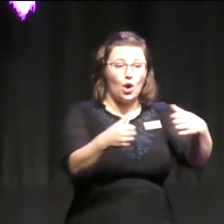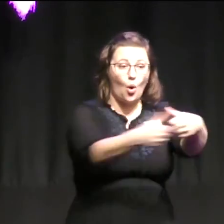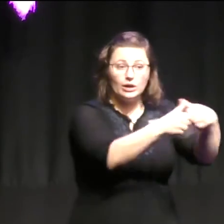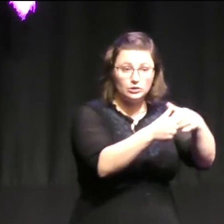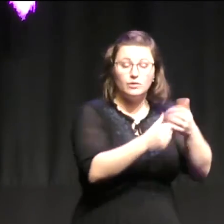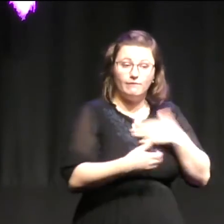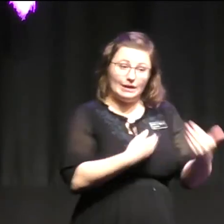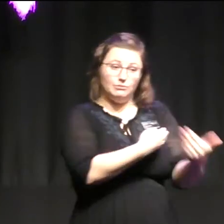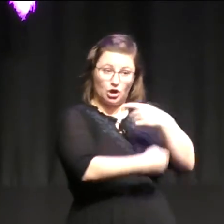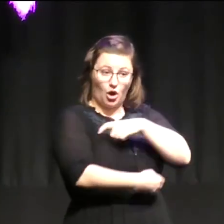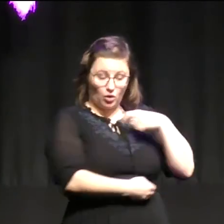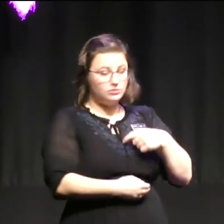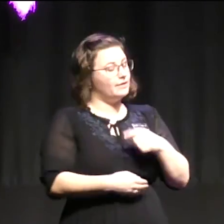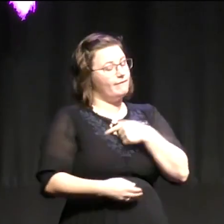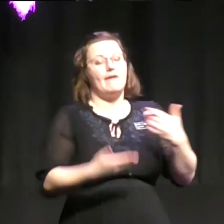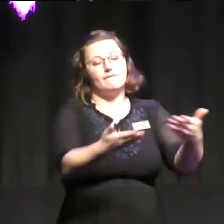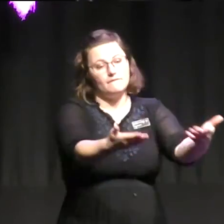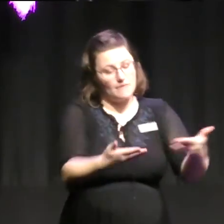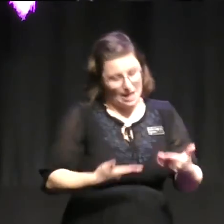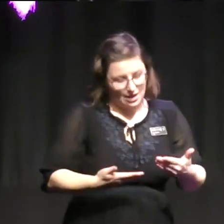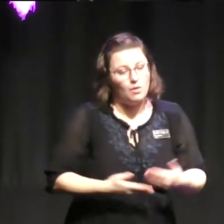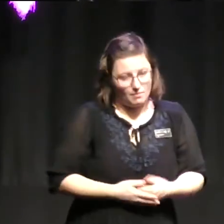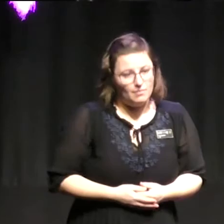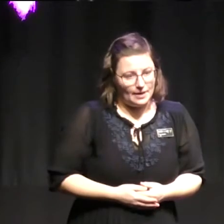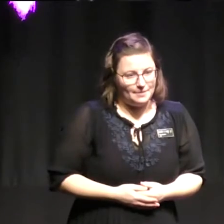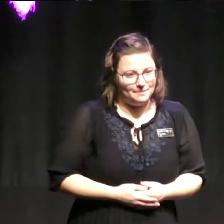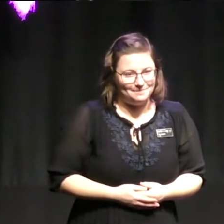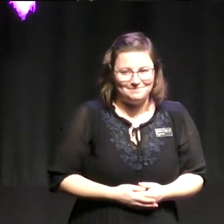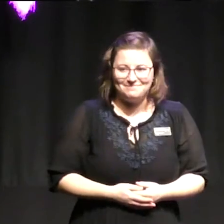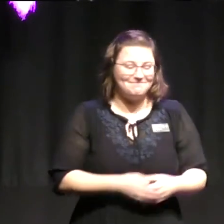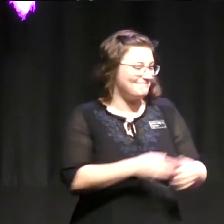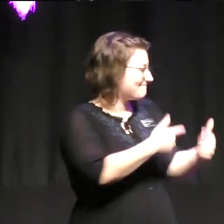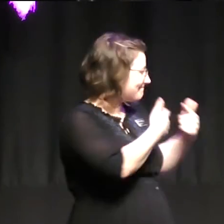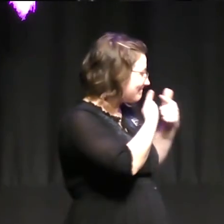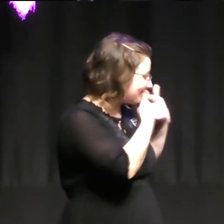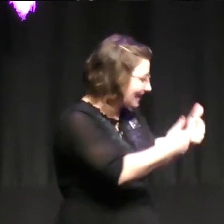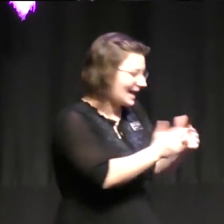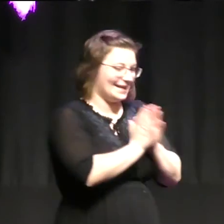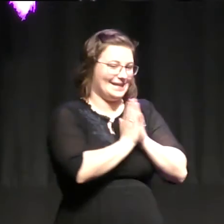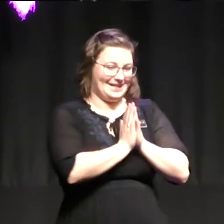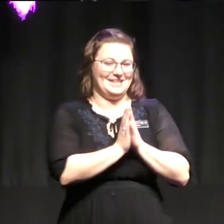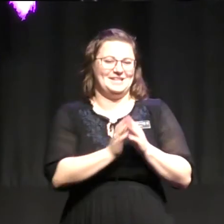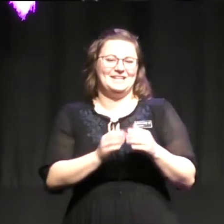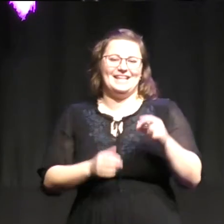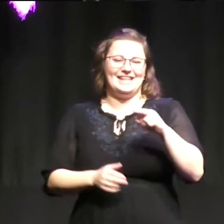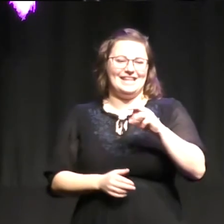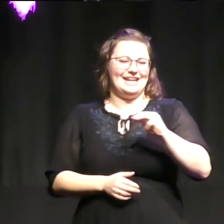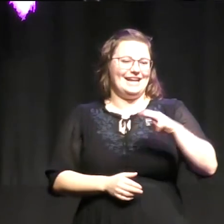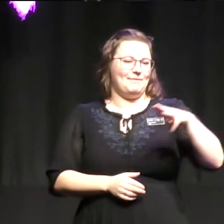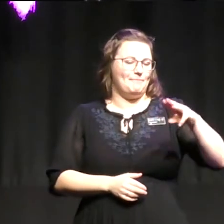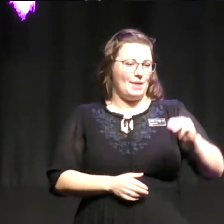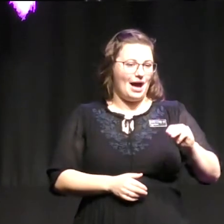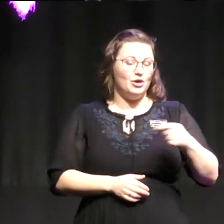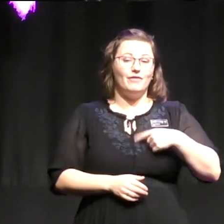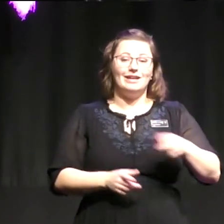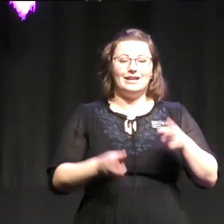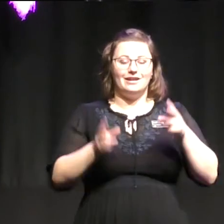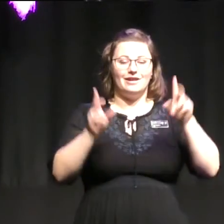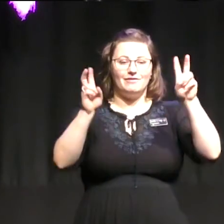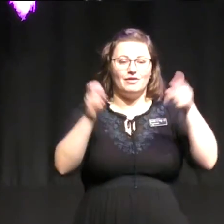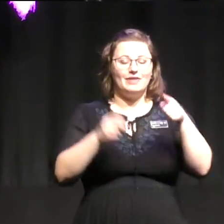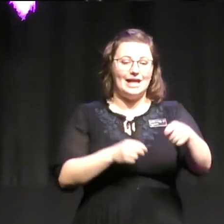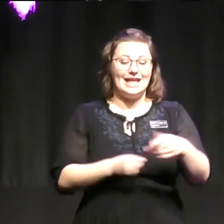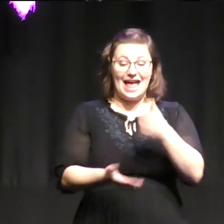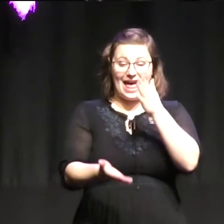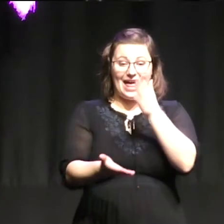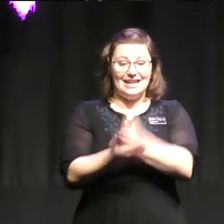we'll be happy to welcome them. Thank you very much, Reema Nanavaty. Thank you. And to quote you, right to life